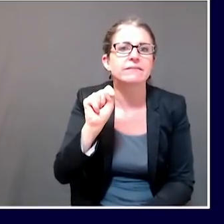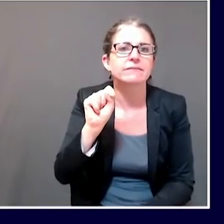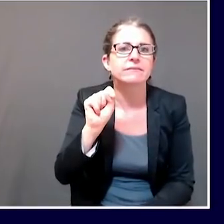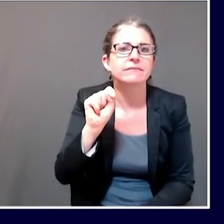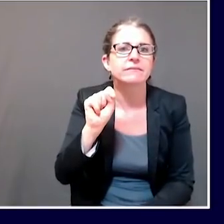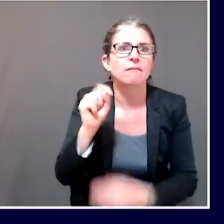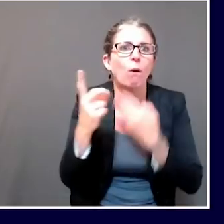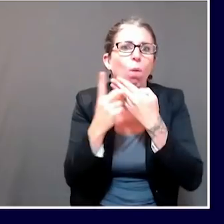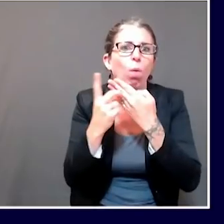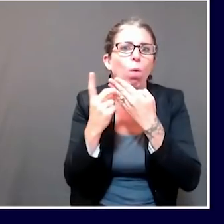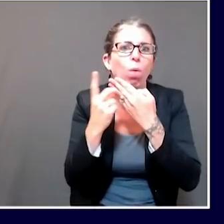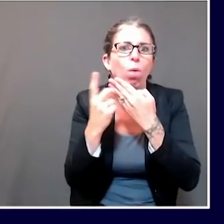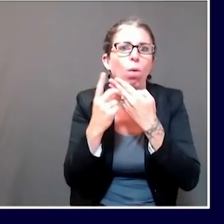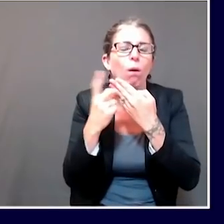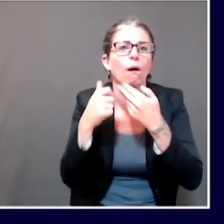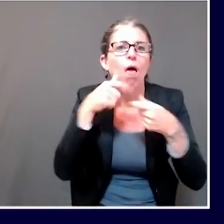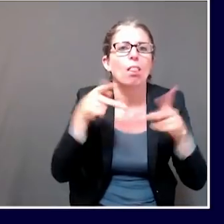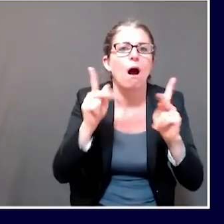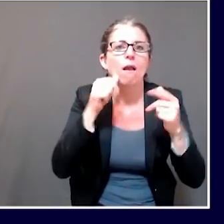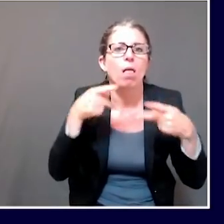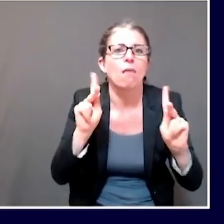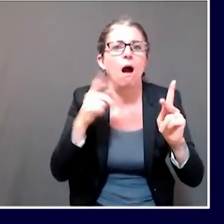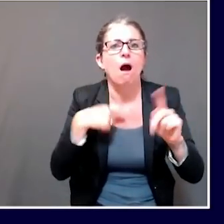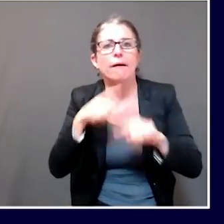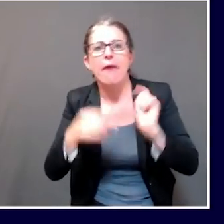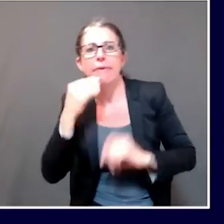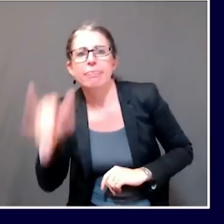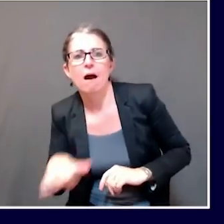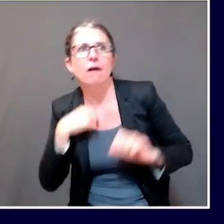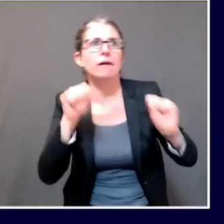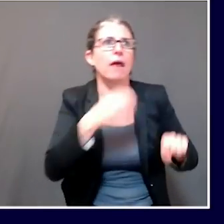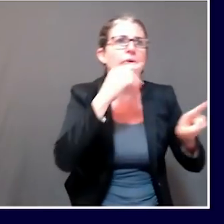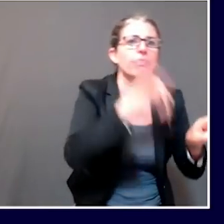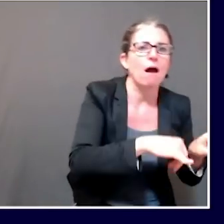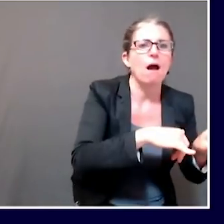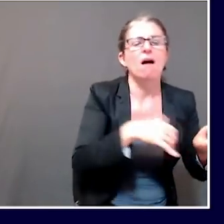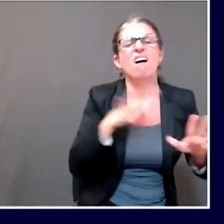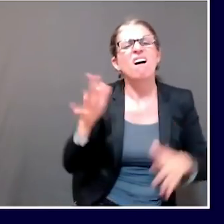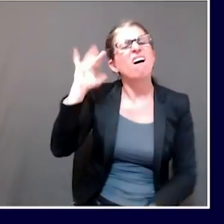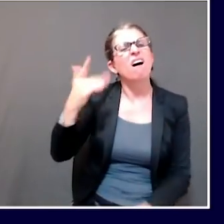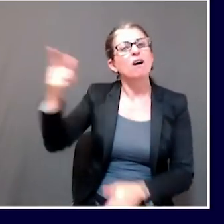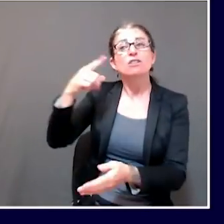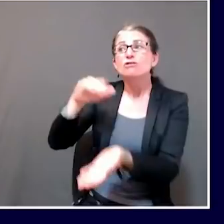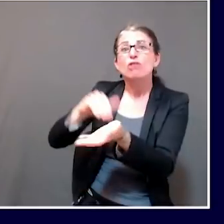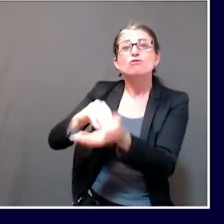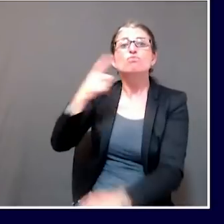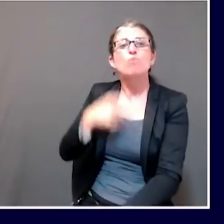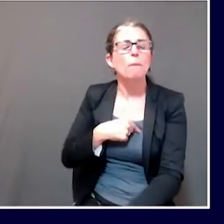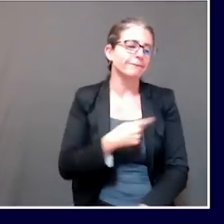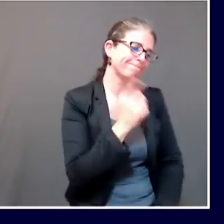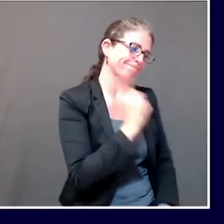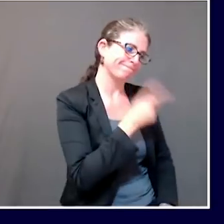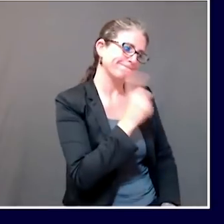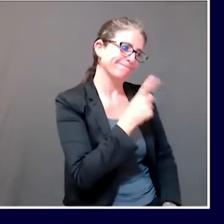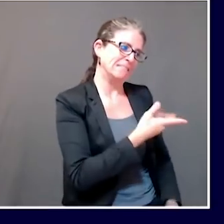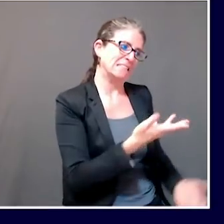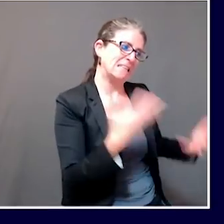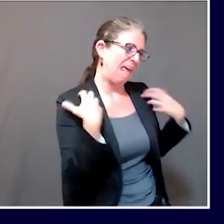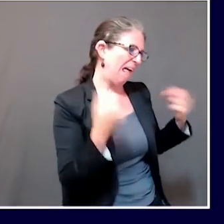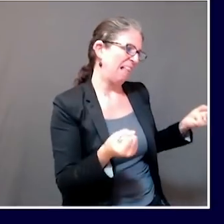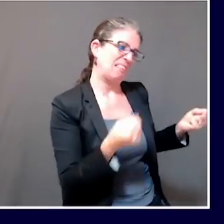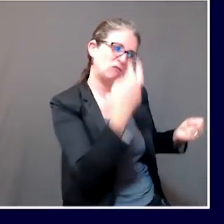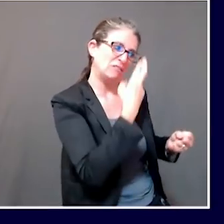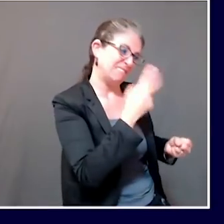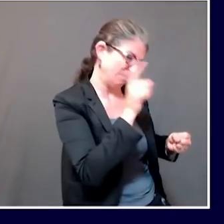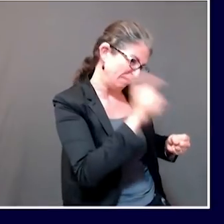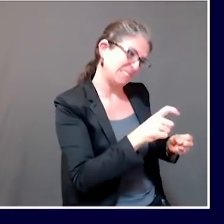it. Nobody likes having their doctor tell them that they need to do it. But as your doctor will